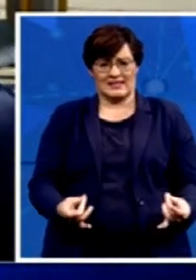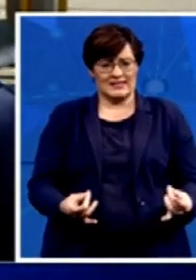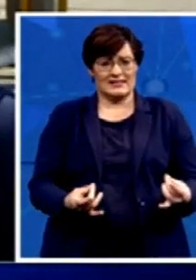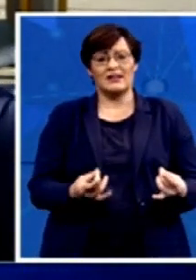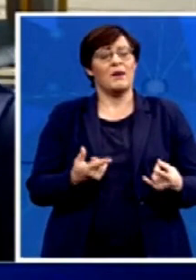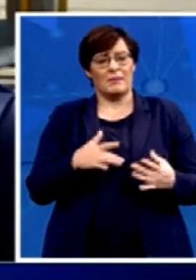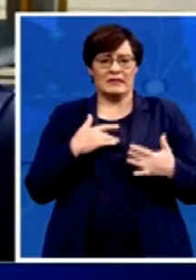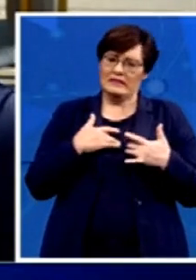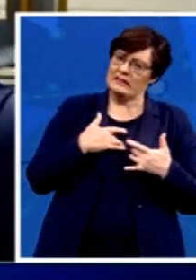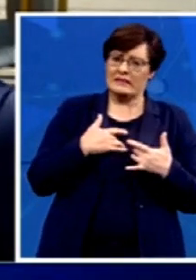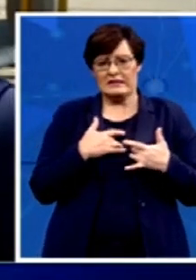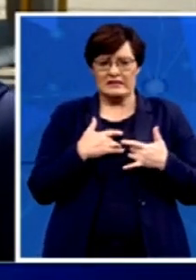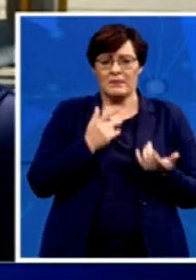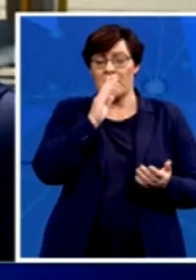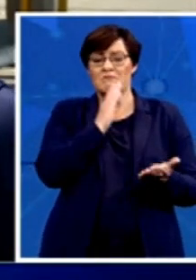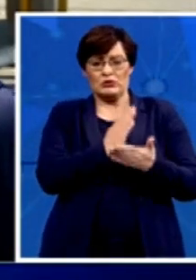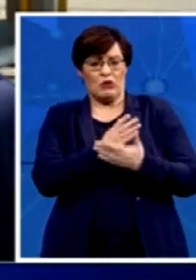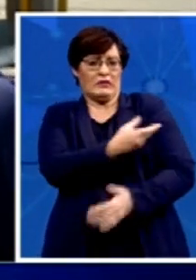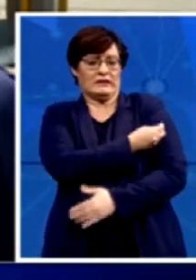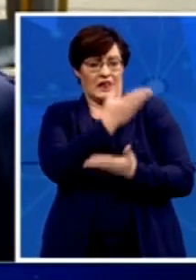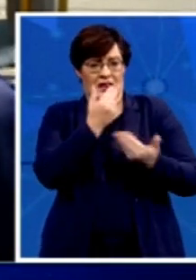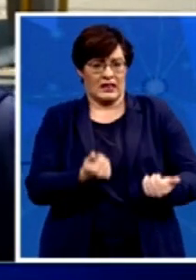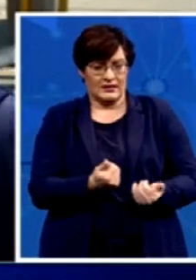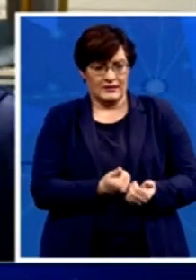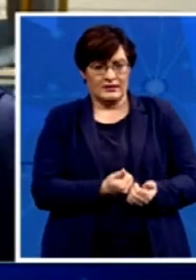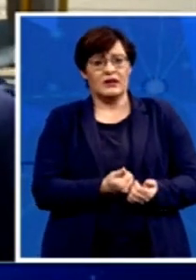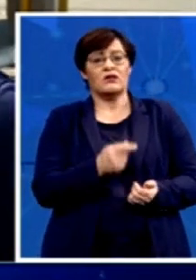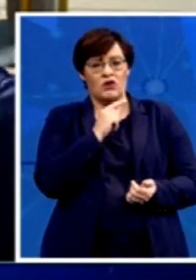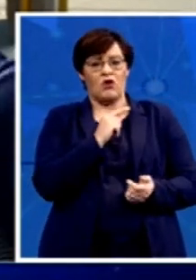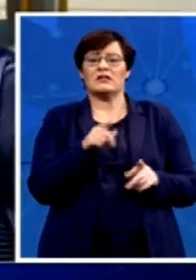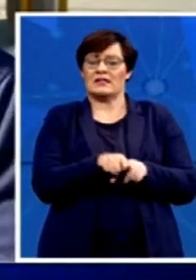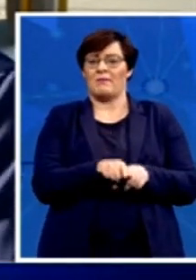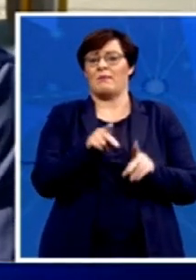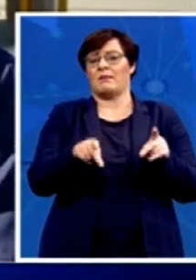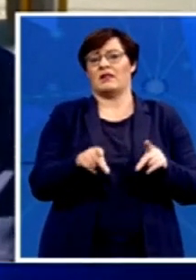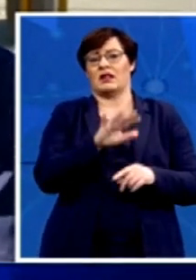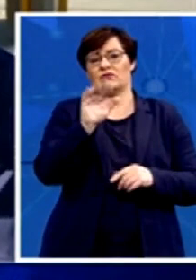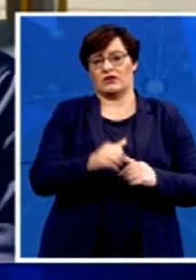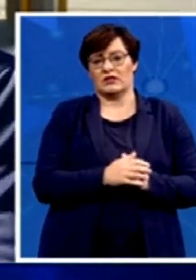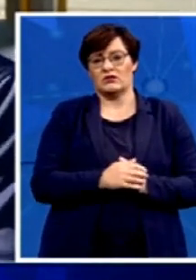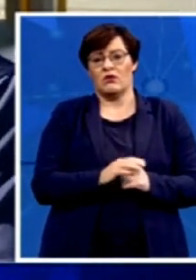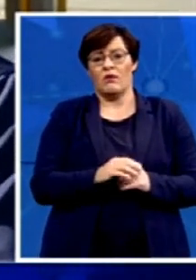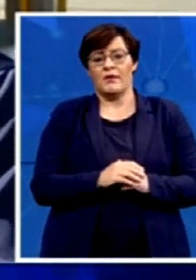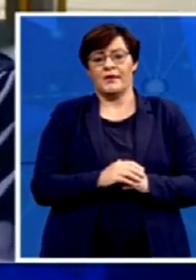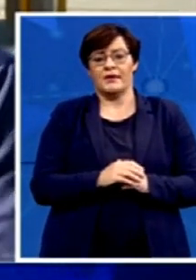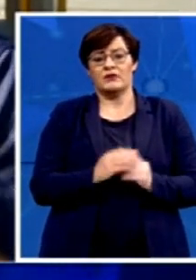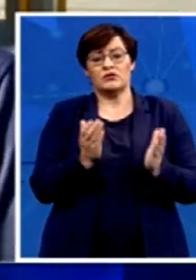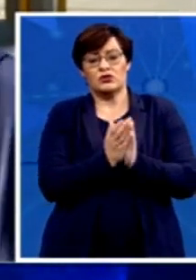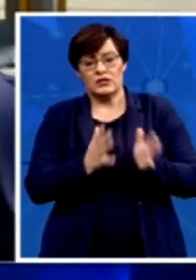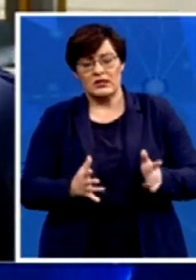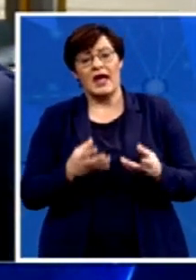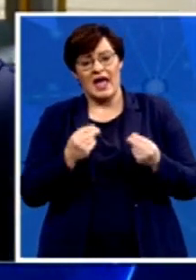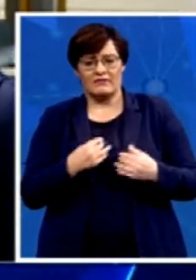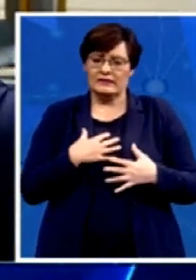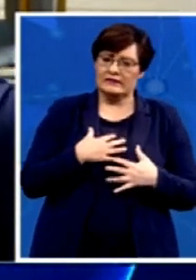the people in this country, citizens of the country. So it is not unusual that students will also have some level of reluctance towards taking the vaccine. But of